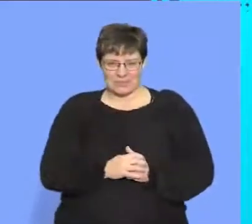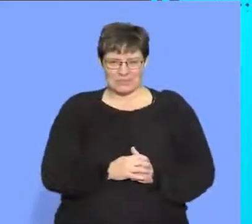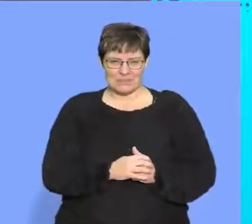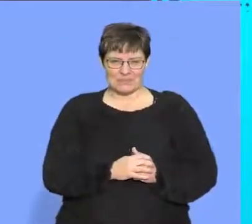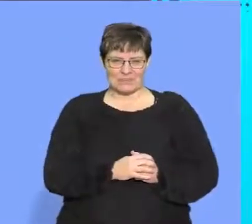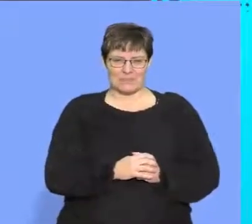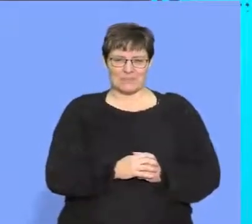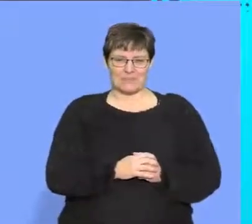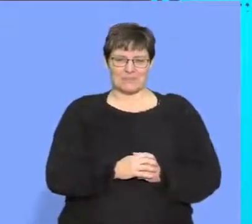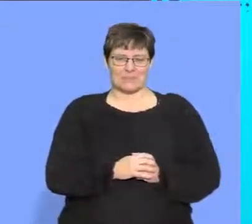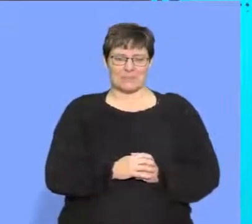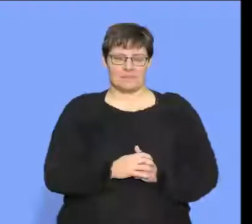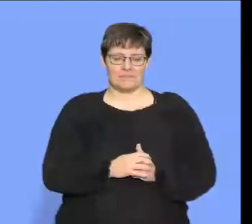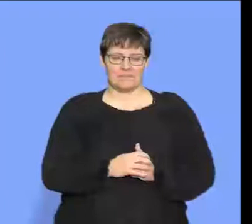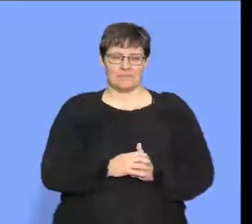have a look.